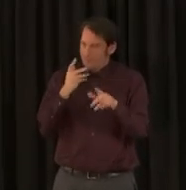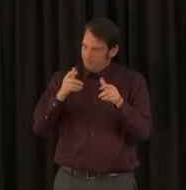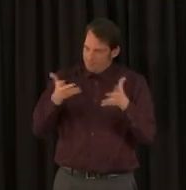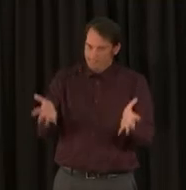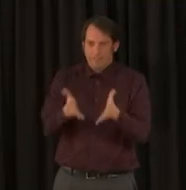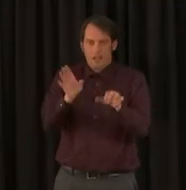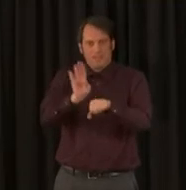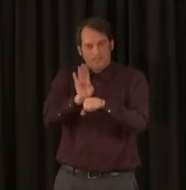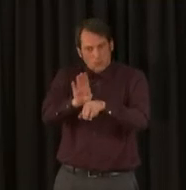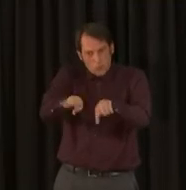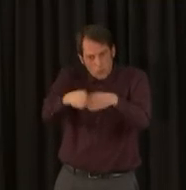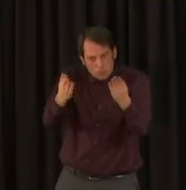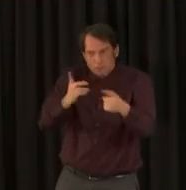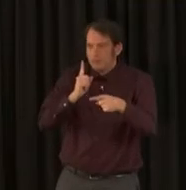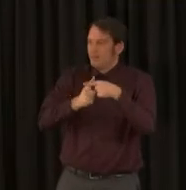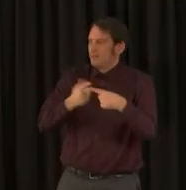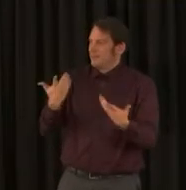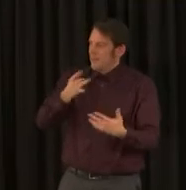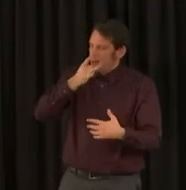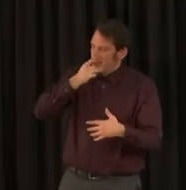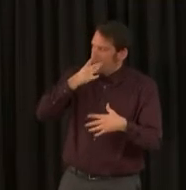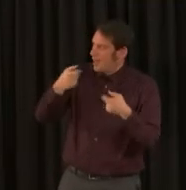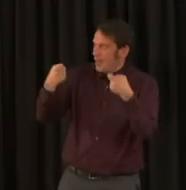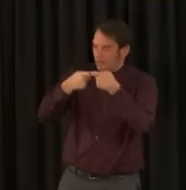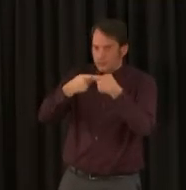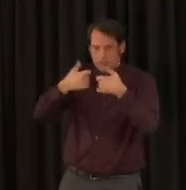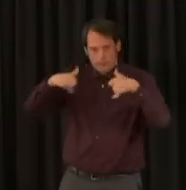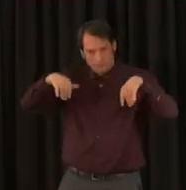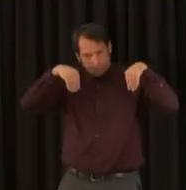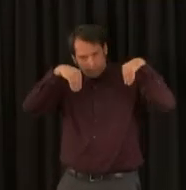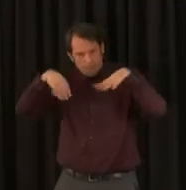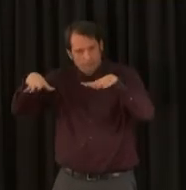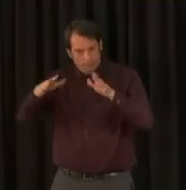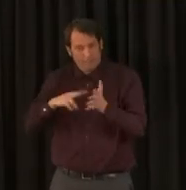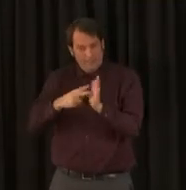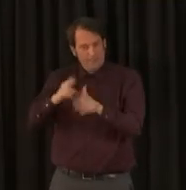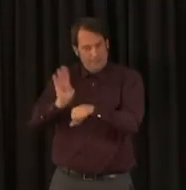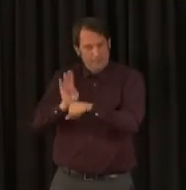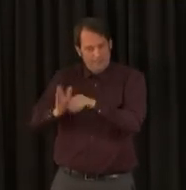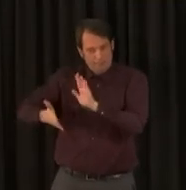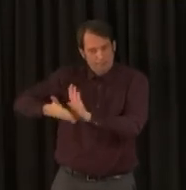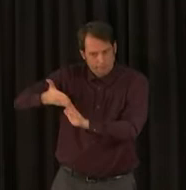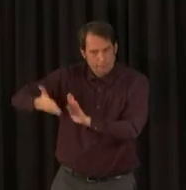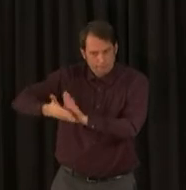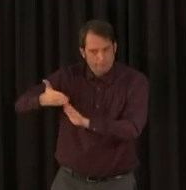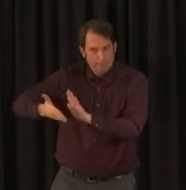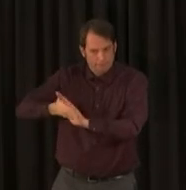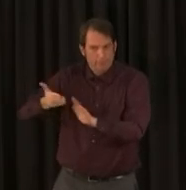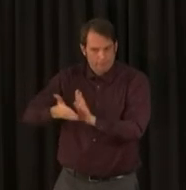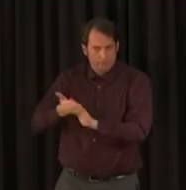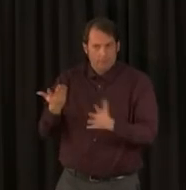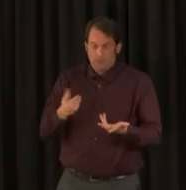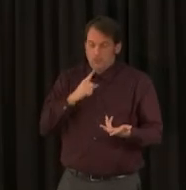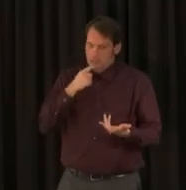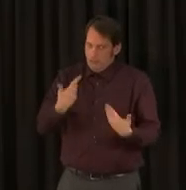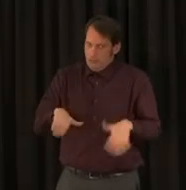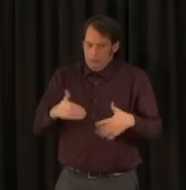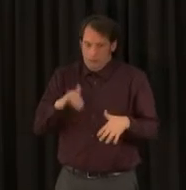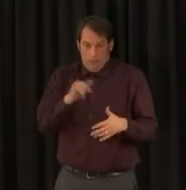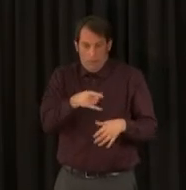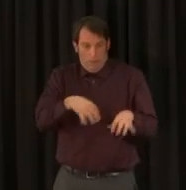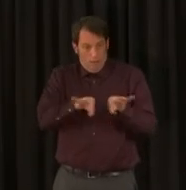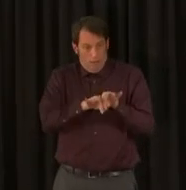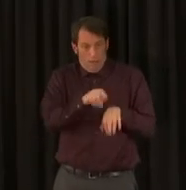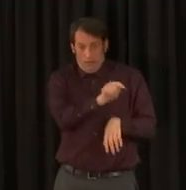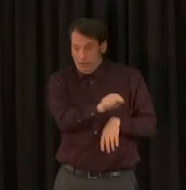to continue to do the payroll, and so it really was a lifeline.